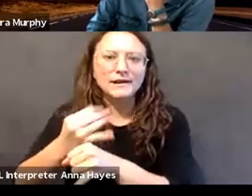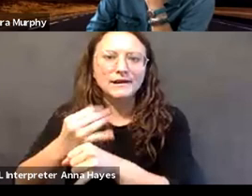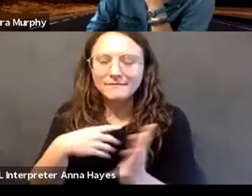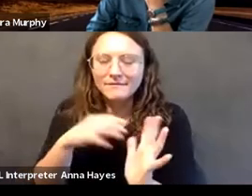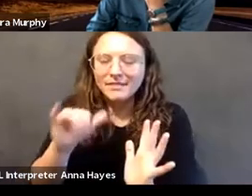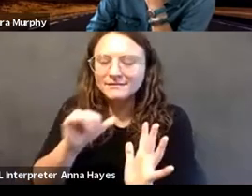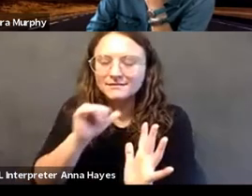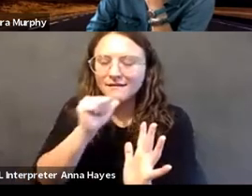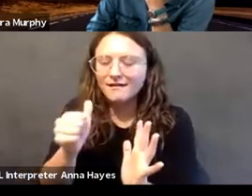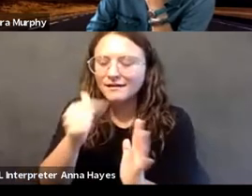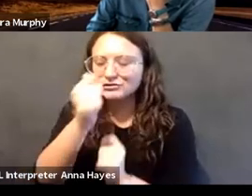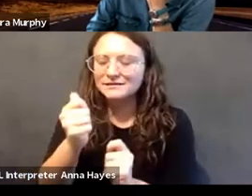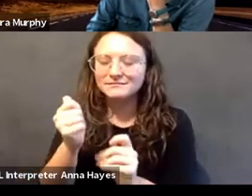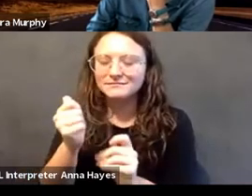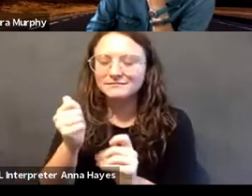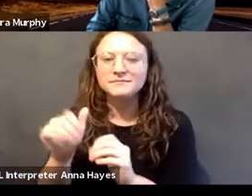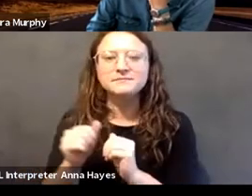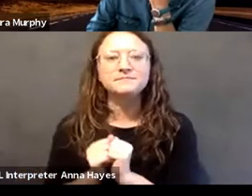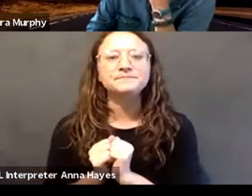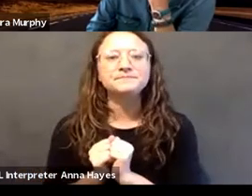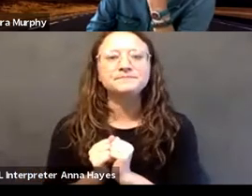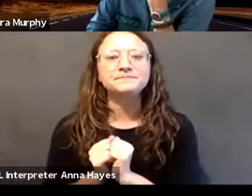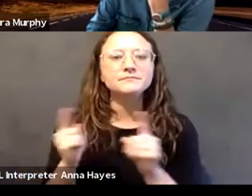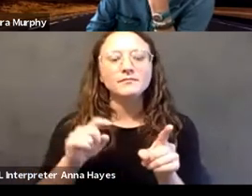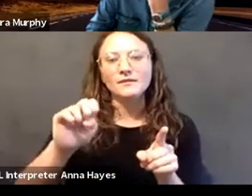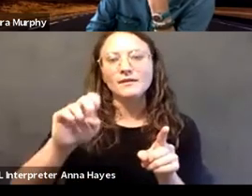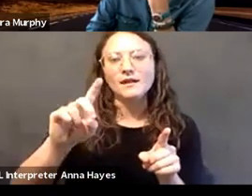It's really, and you know, I always say also that